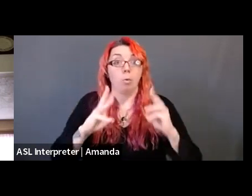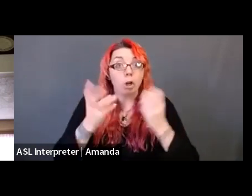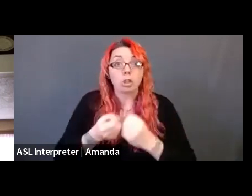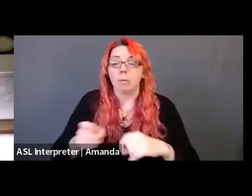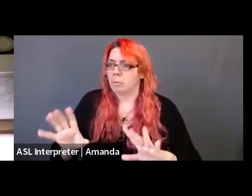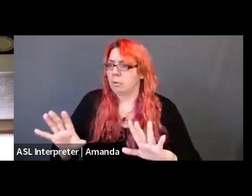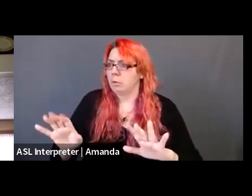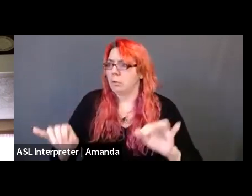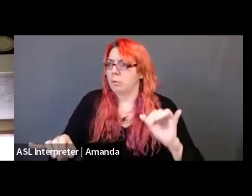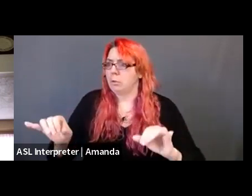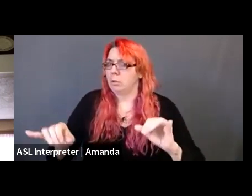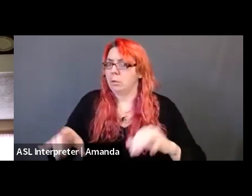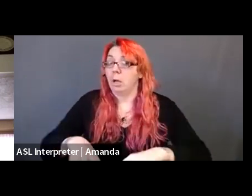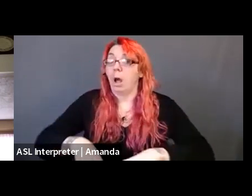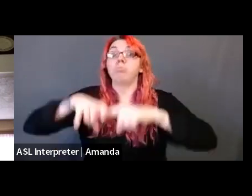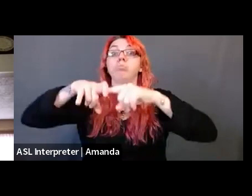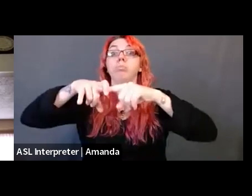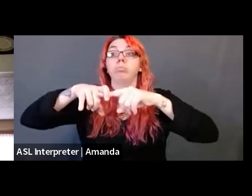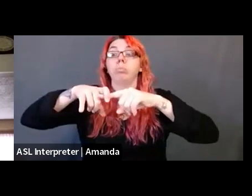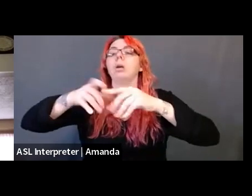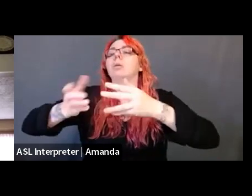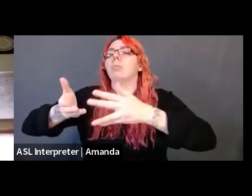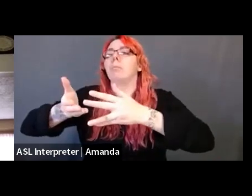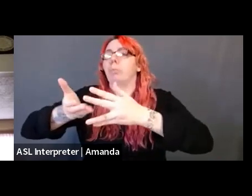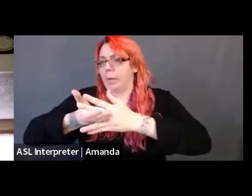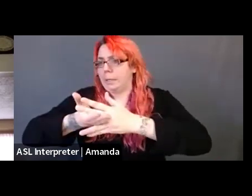and then we had to come in and do some kind of,